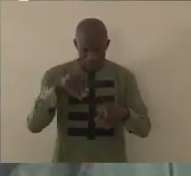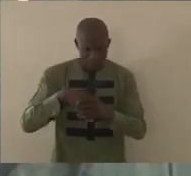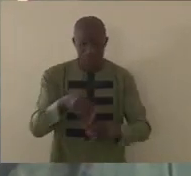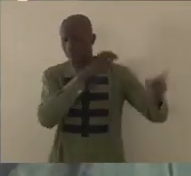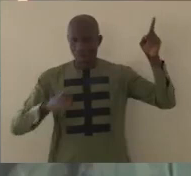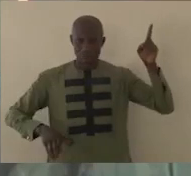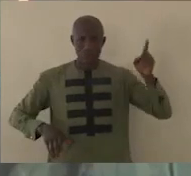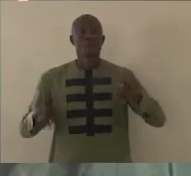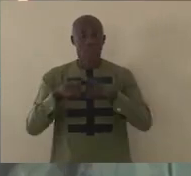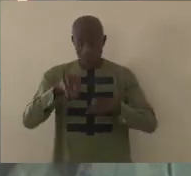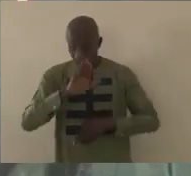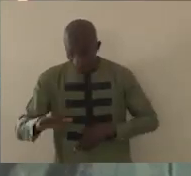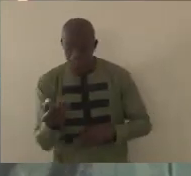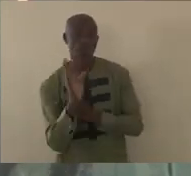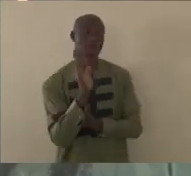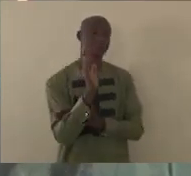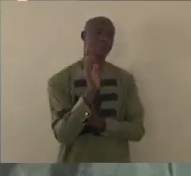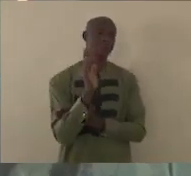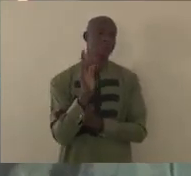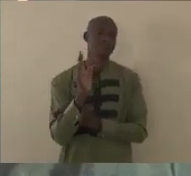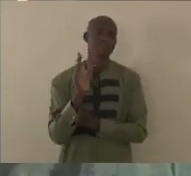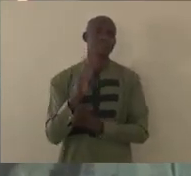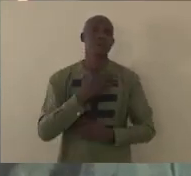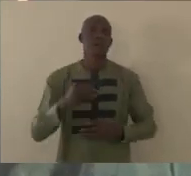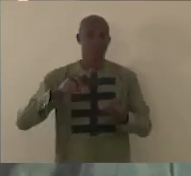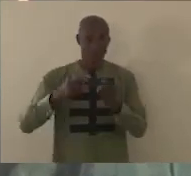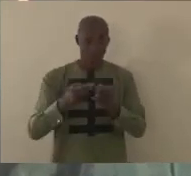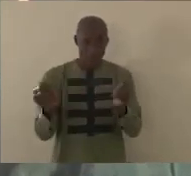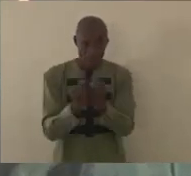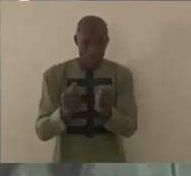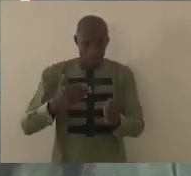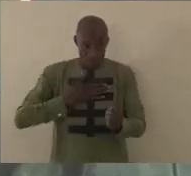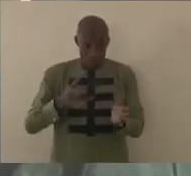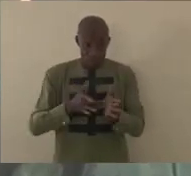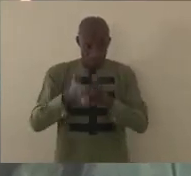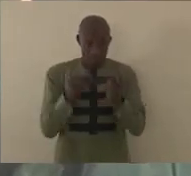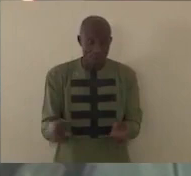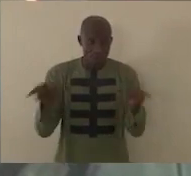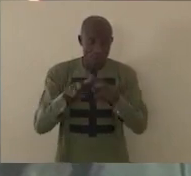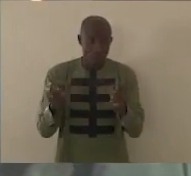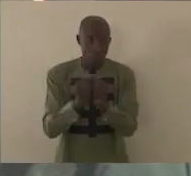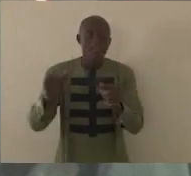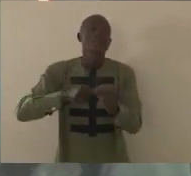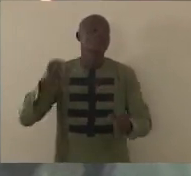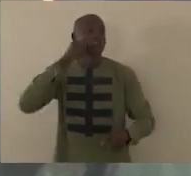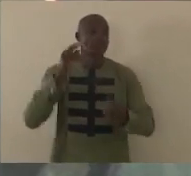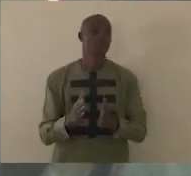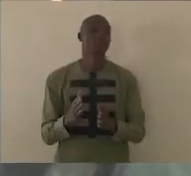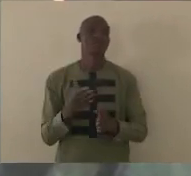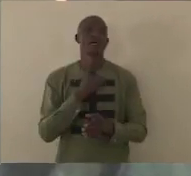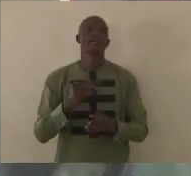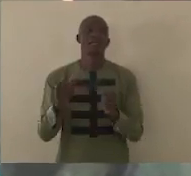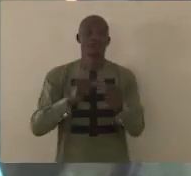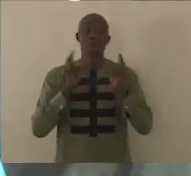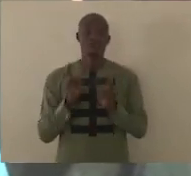Christ, as a child of God, and relate with my Christian values with every Nigerian and every